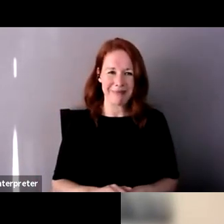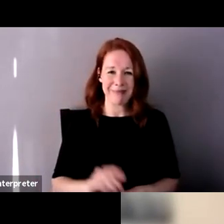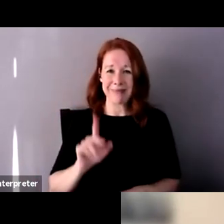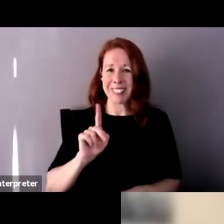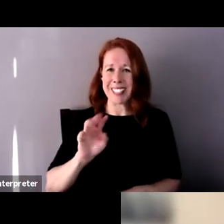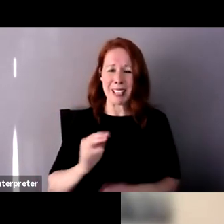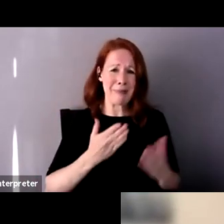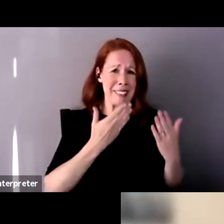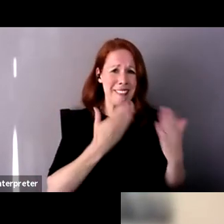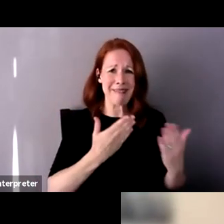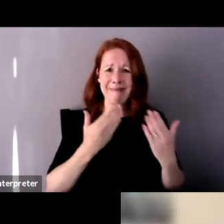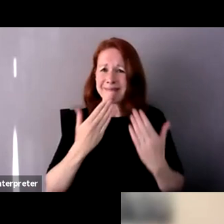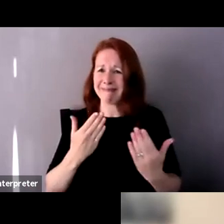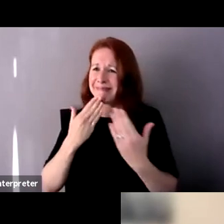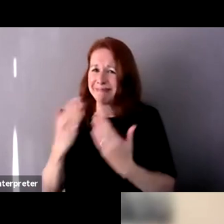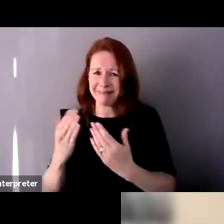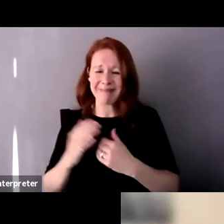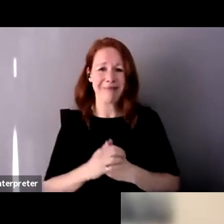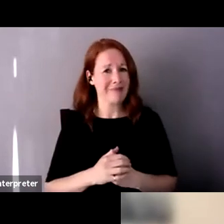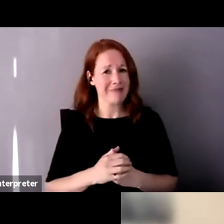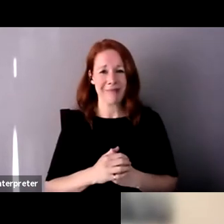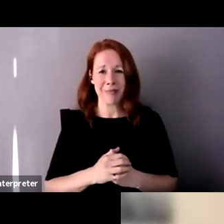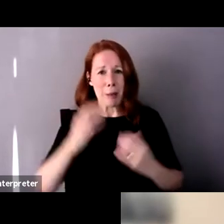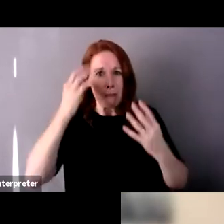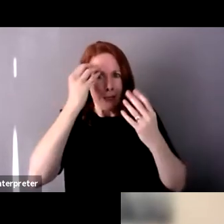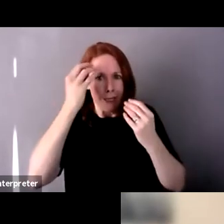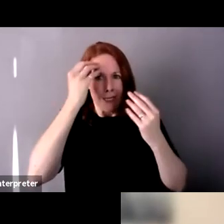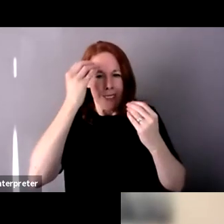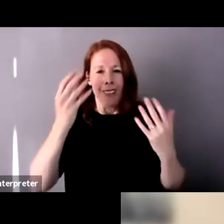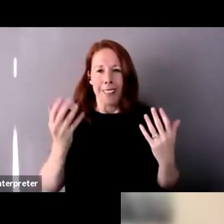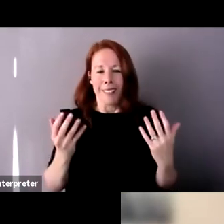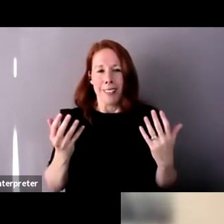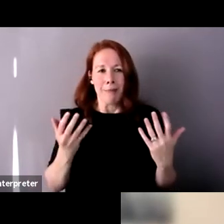Thank you all so much. I have to say, I'm thinking about